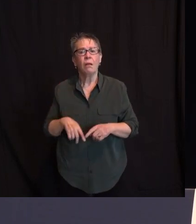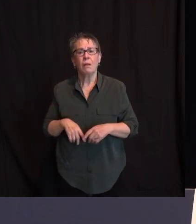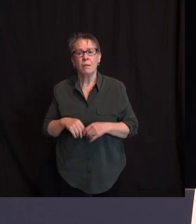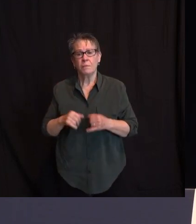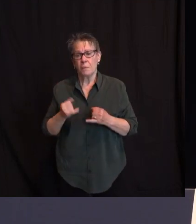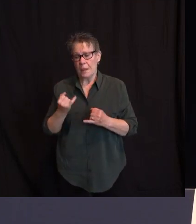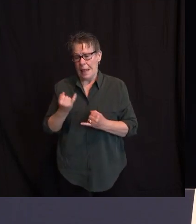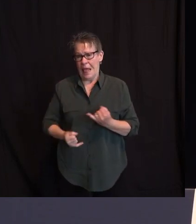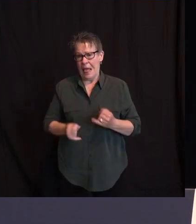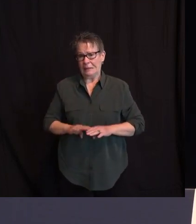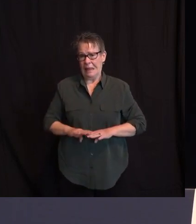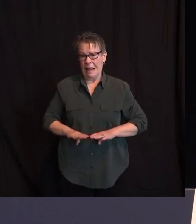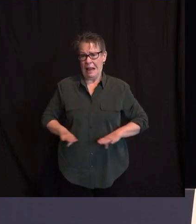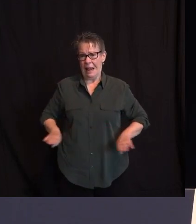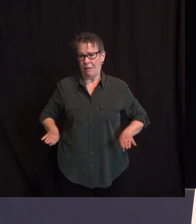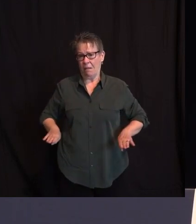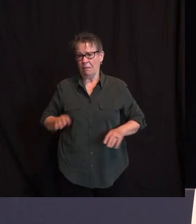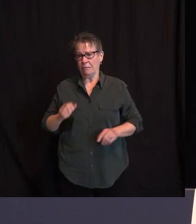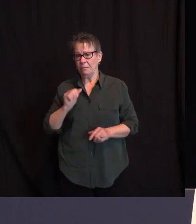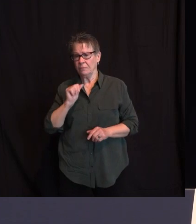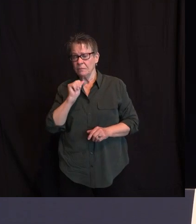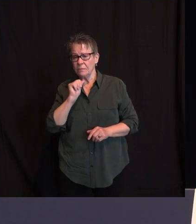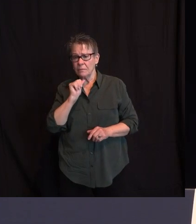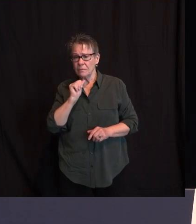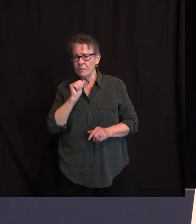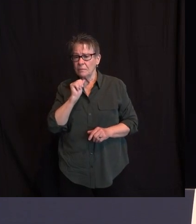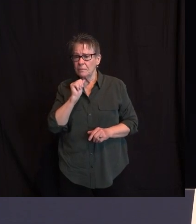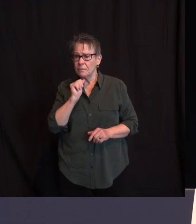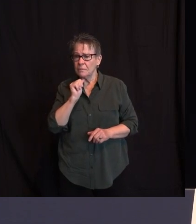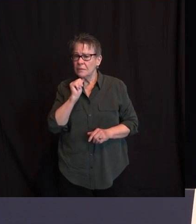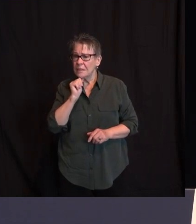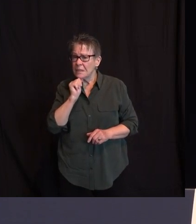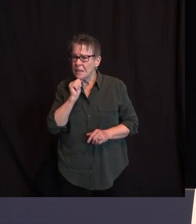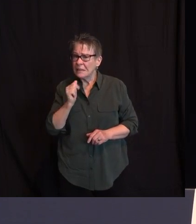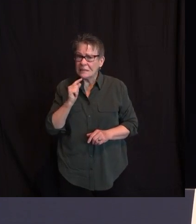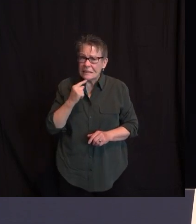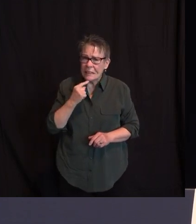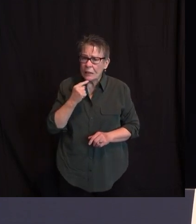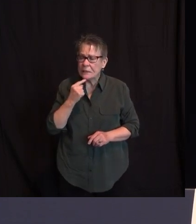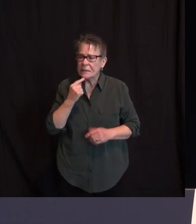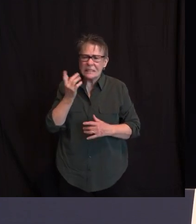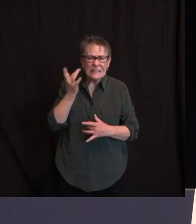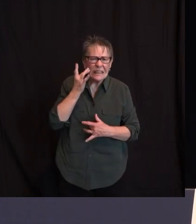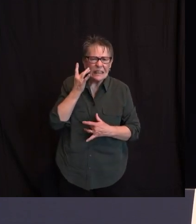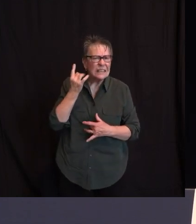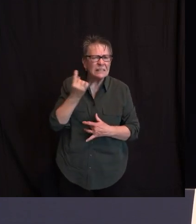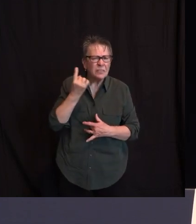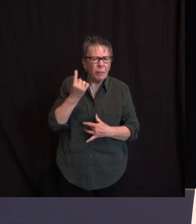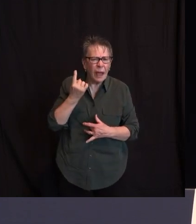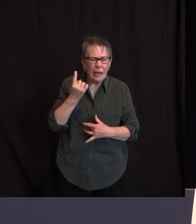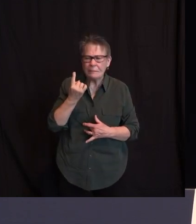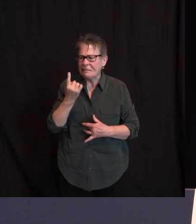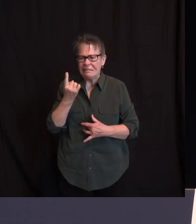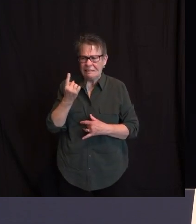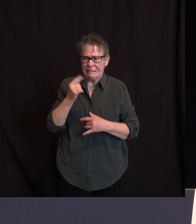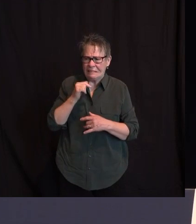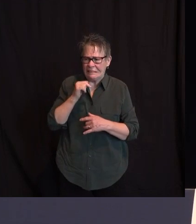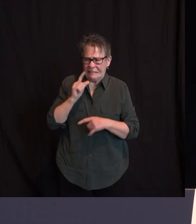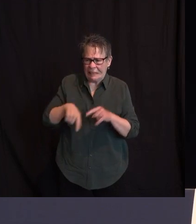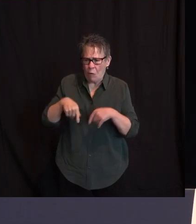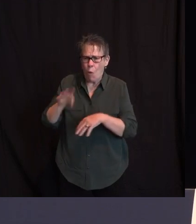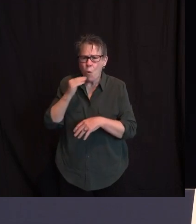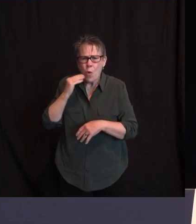and they may find themselves in dormitories, of which we'll have them throughout the state. So East Orange will be